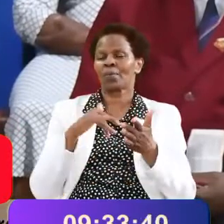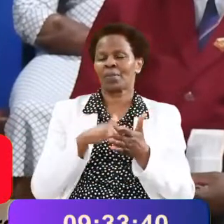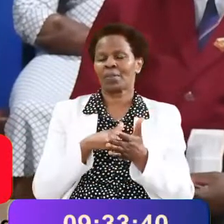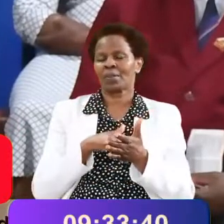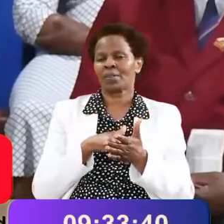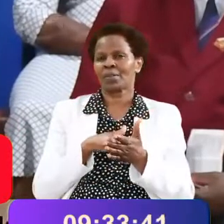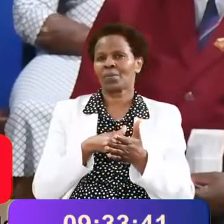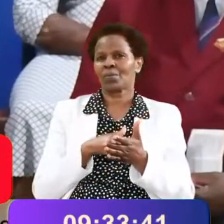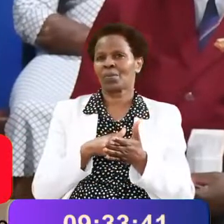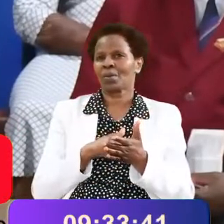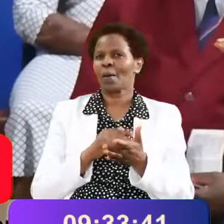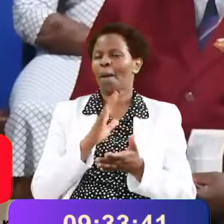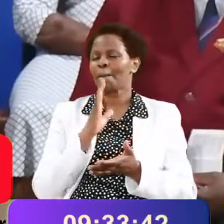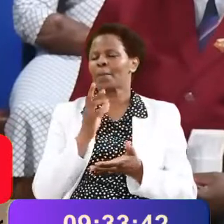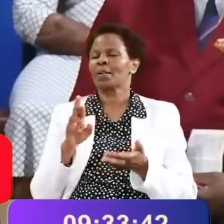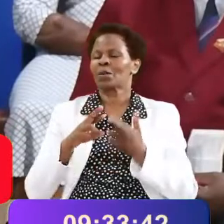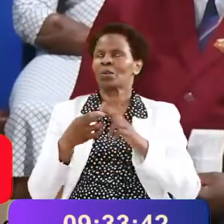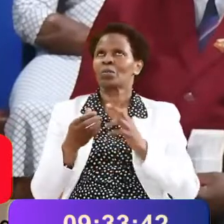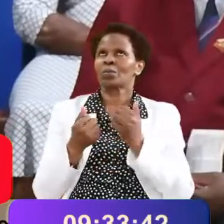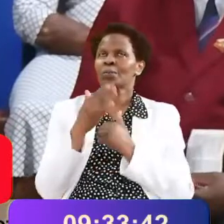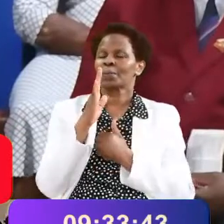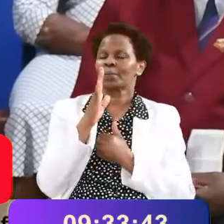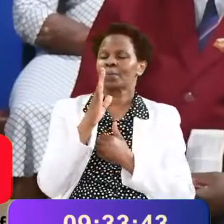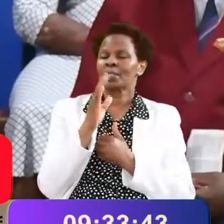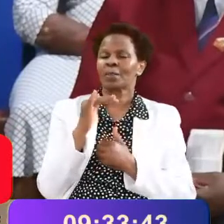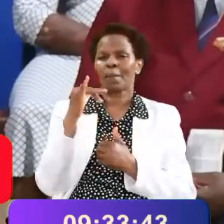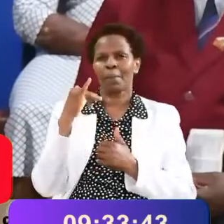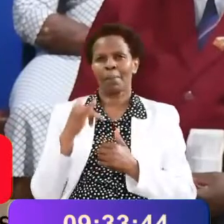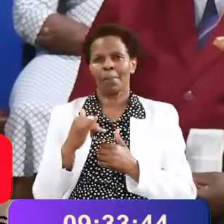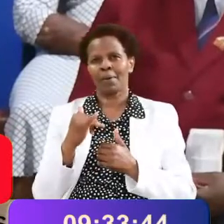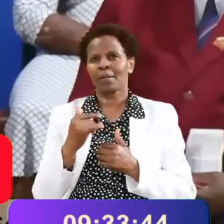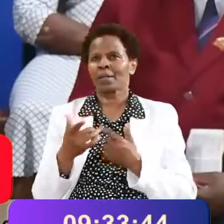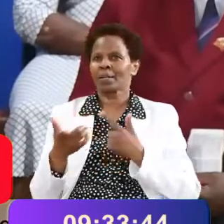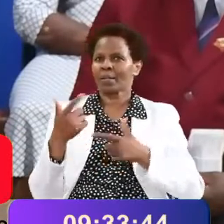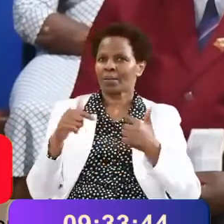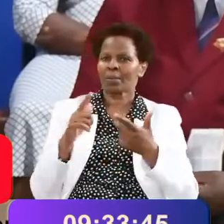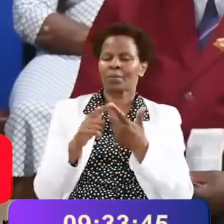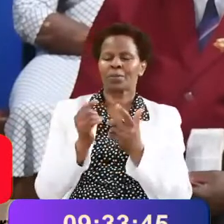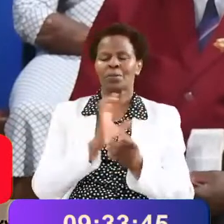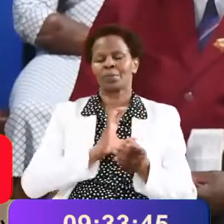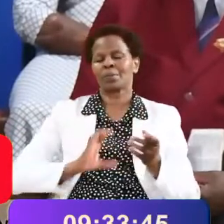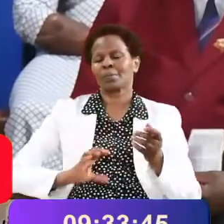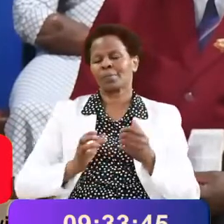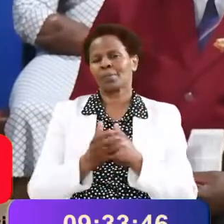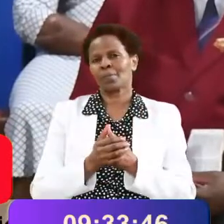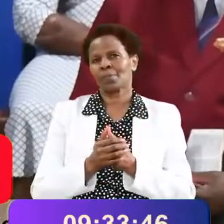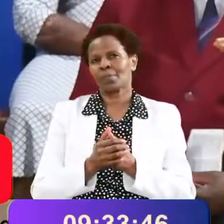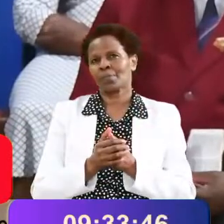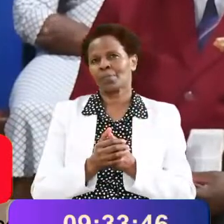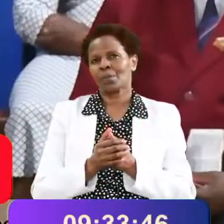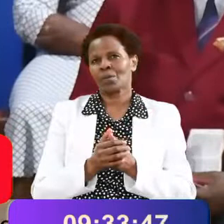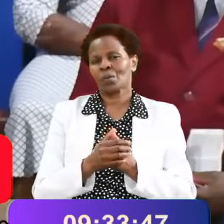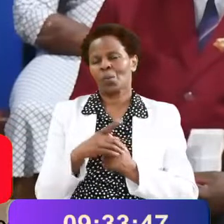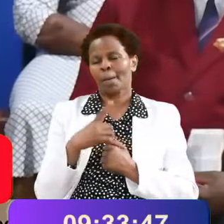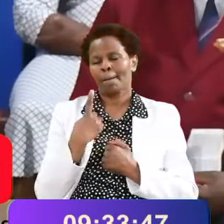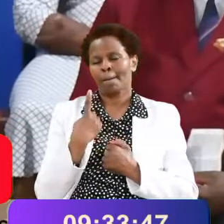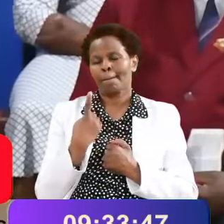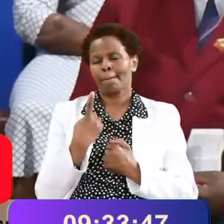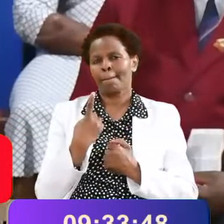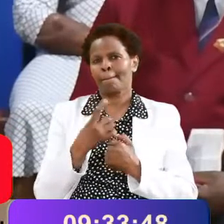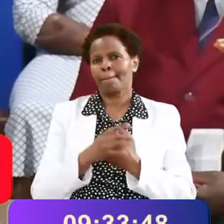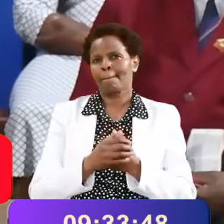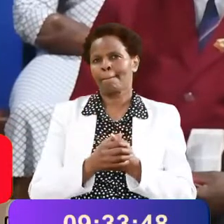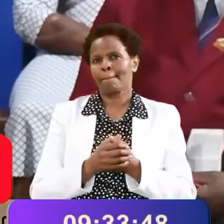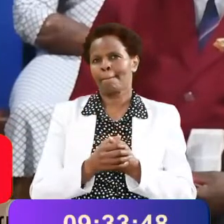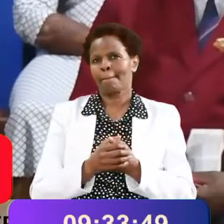be reconciled to God is by coming to Christ. So that is number one,